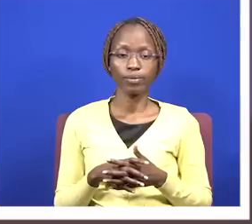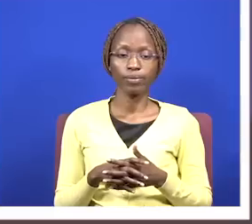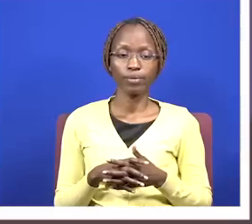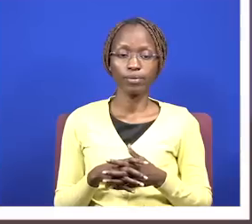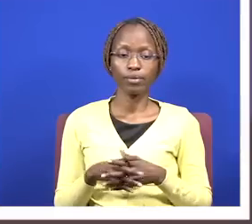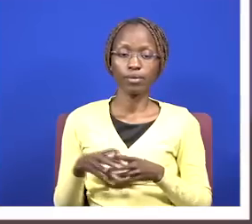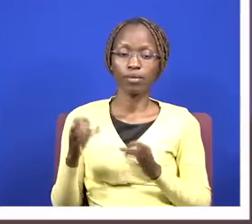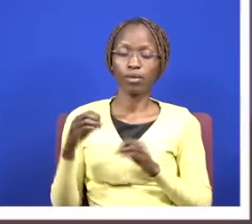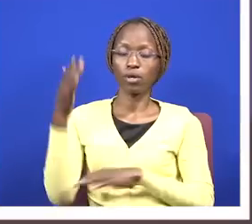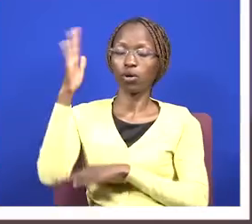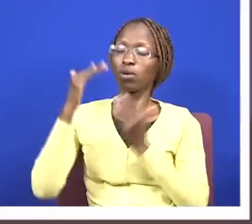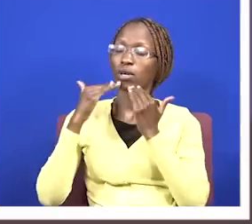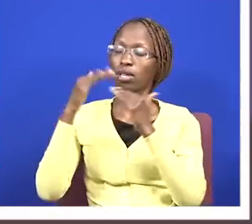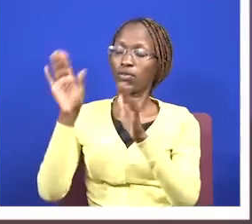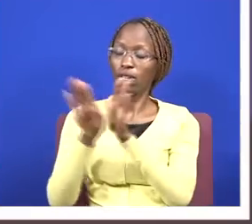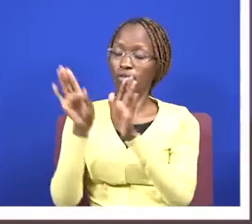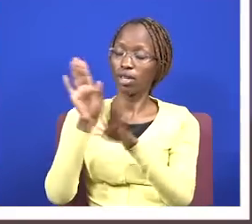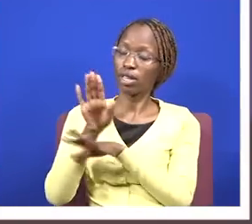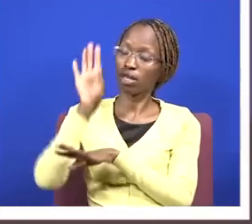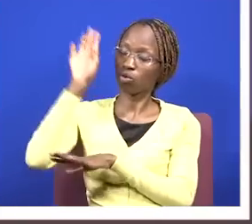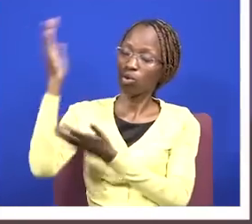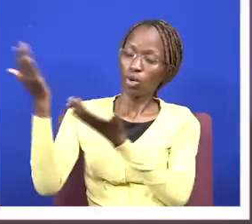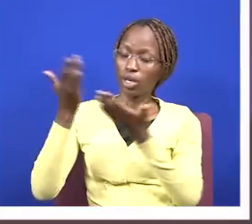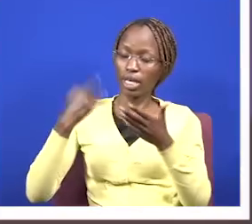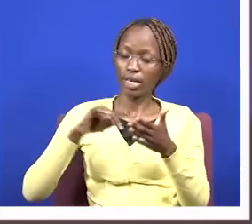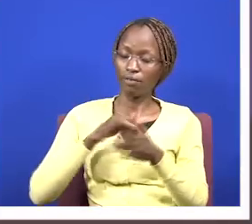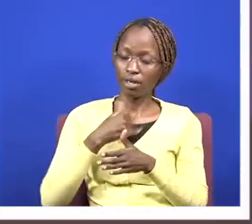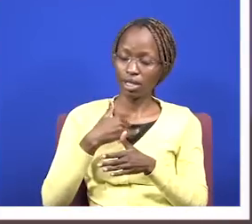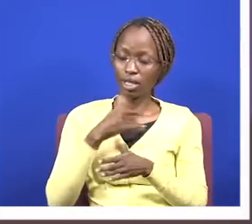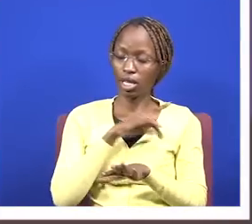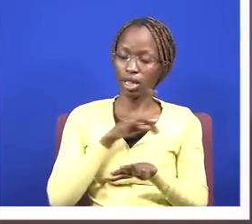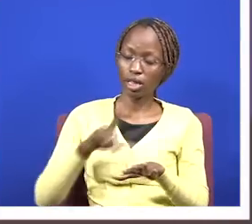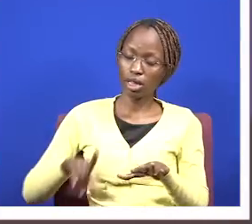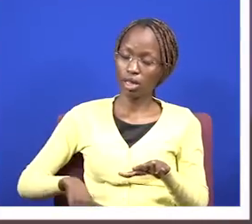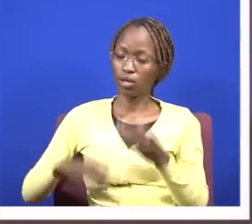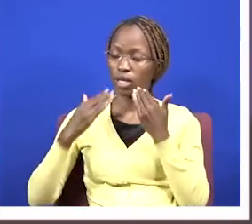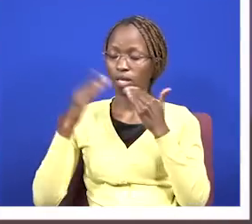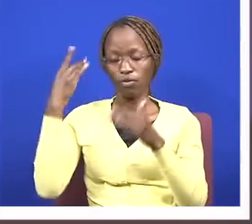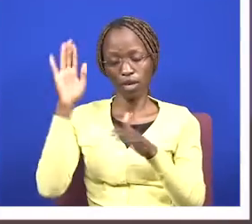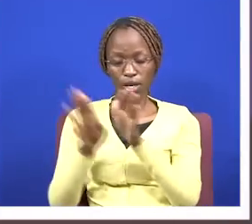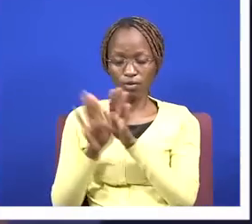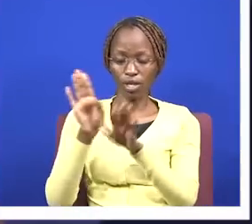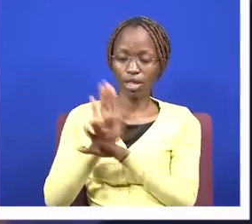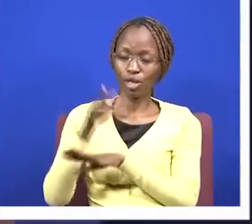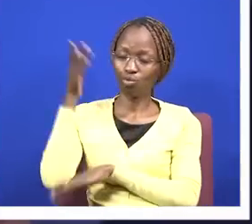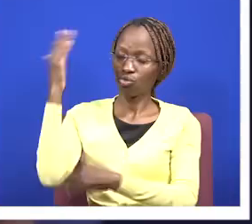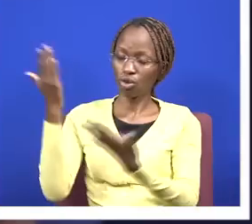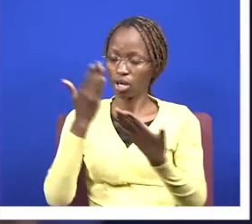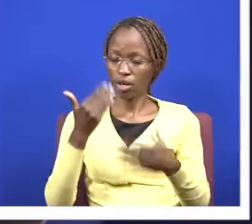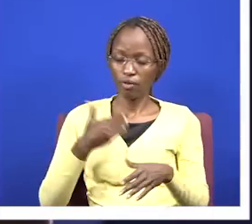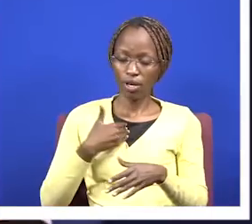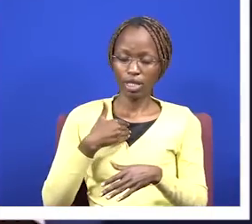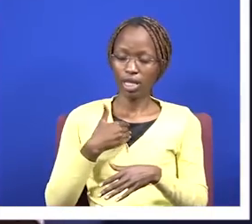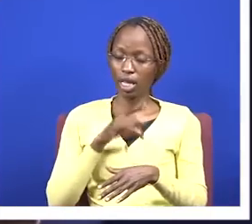Oh God, we thank you for everything that you have given us, oh dear God. We thank you for everything that you have given us, oh dear God. We